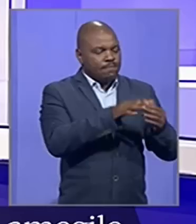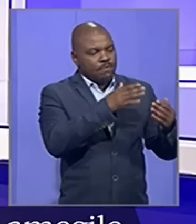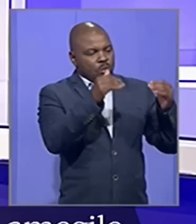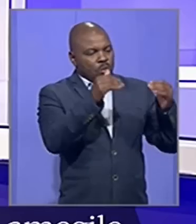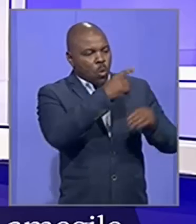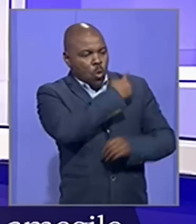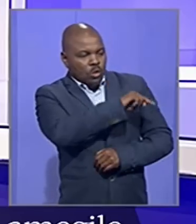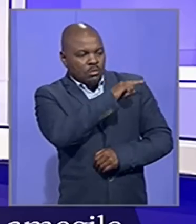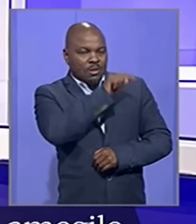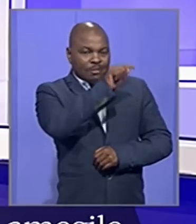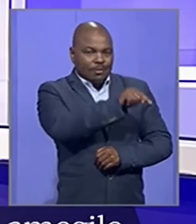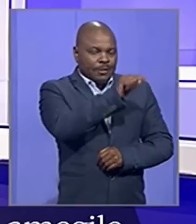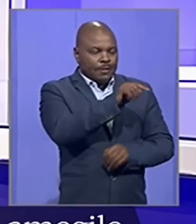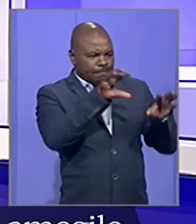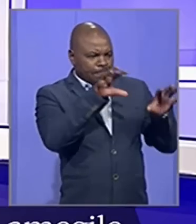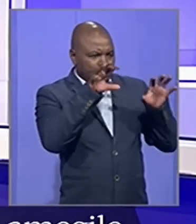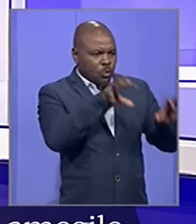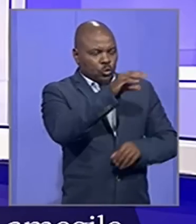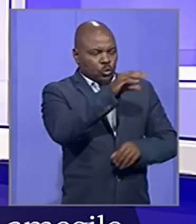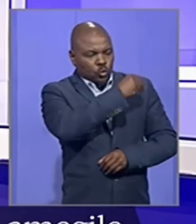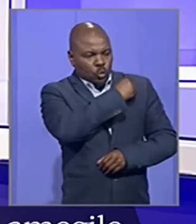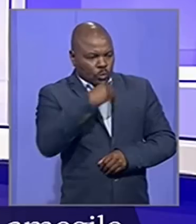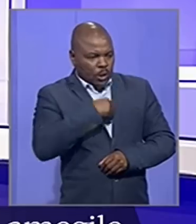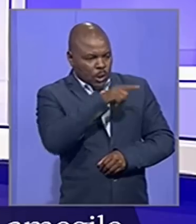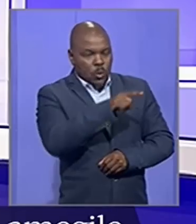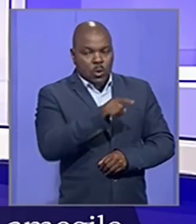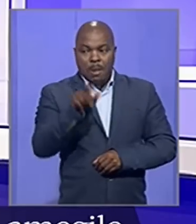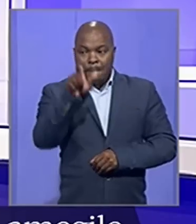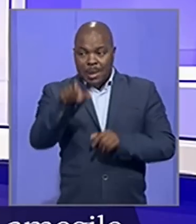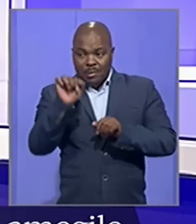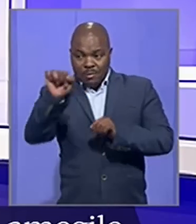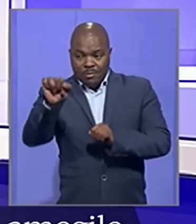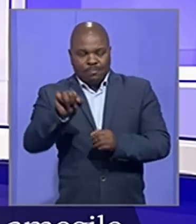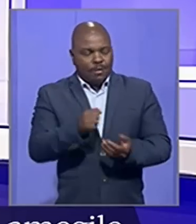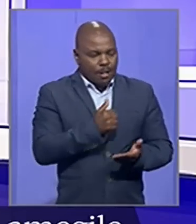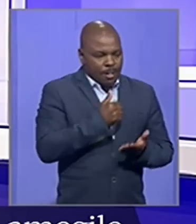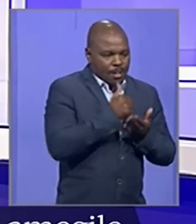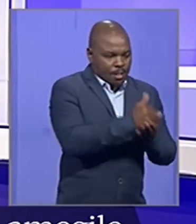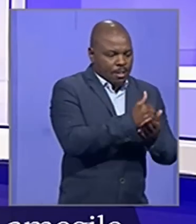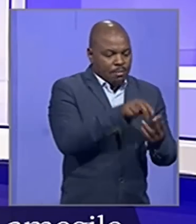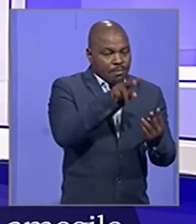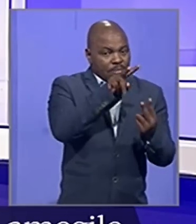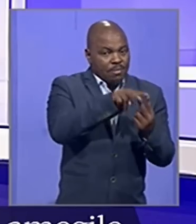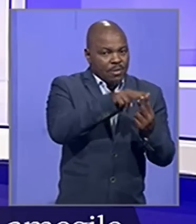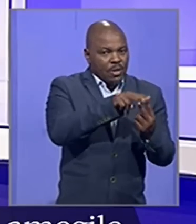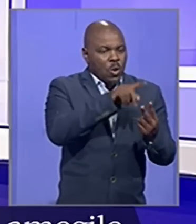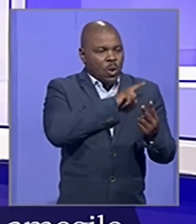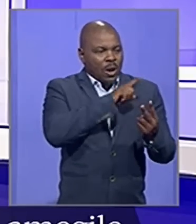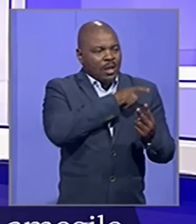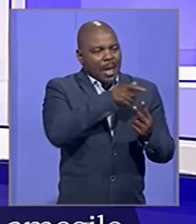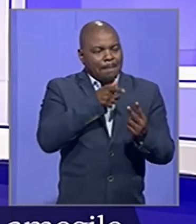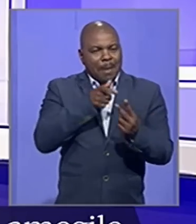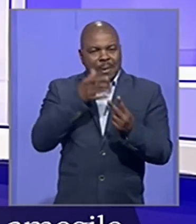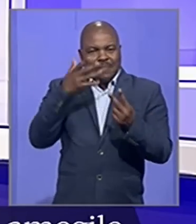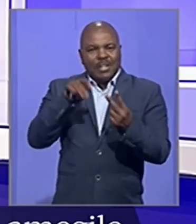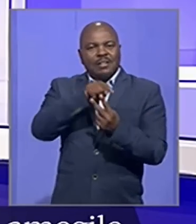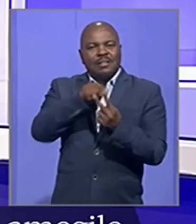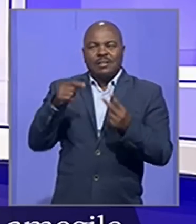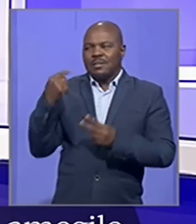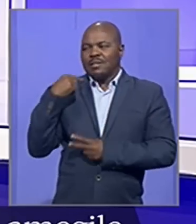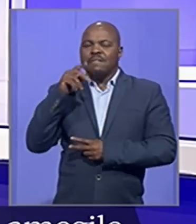ka bookelong le go laela dingaka gore di thuše batho bao ba babedi bao ba nago le dintho ka morago ga go thuntšhwa